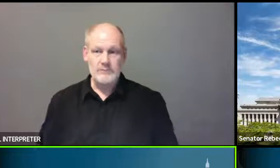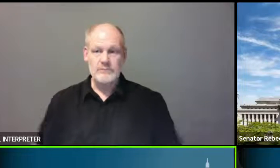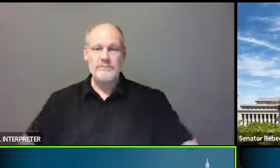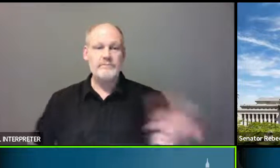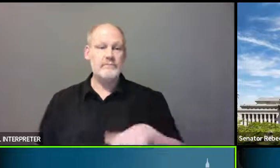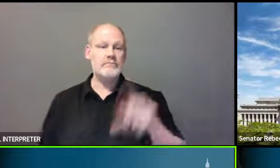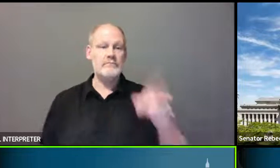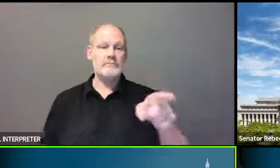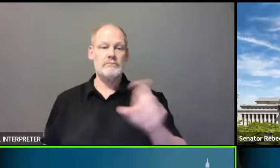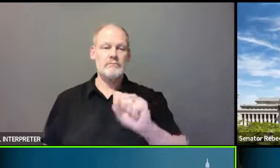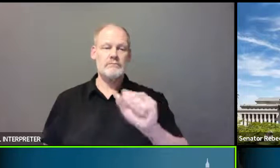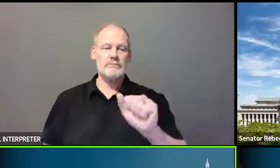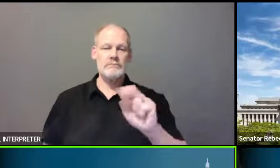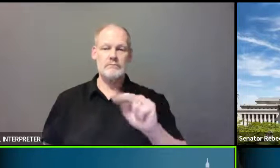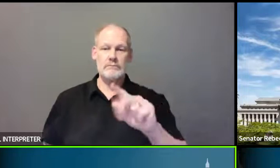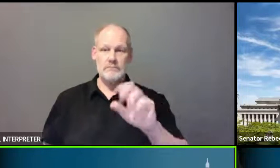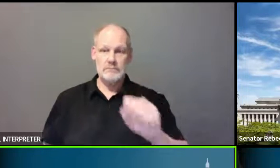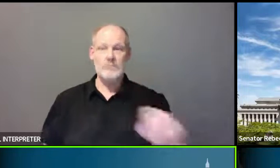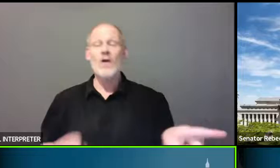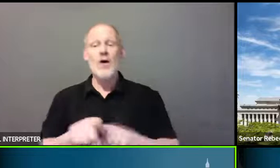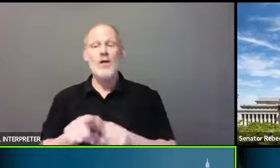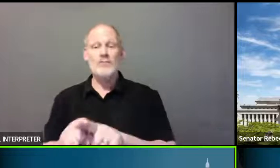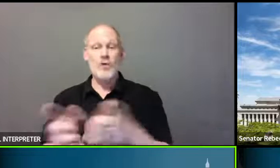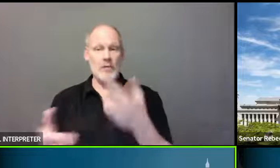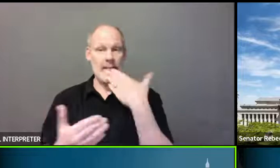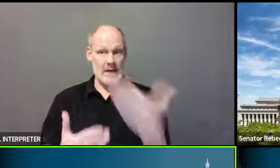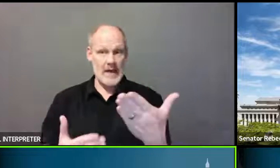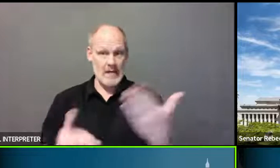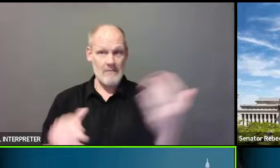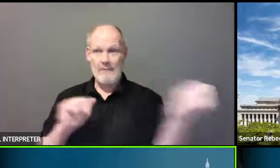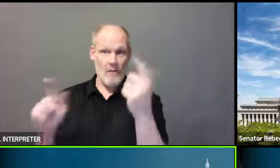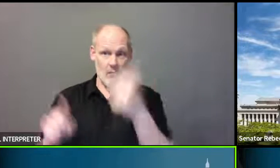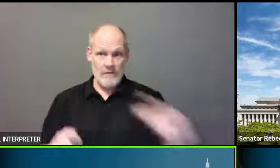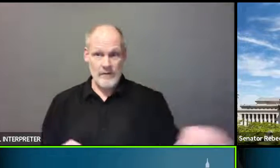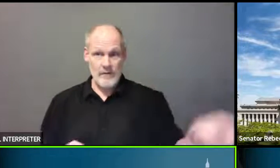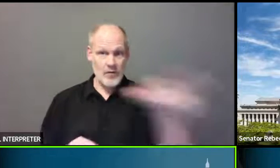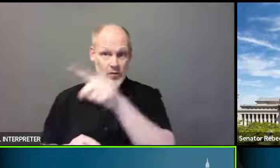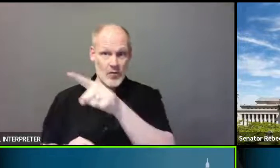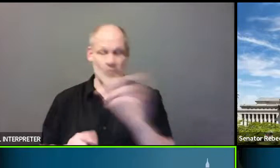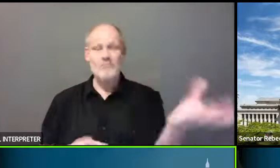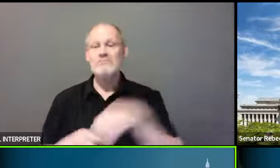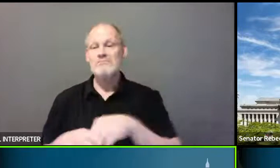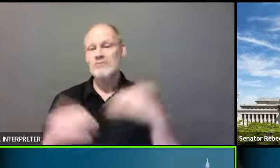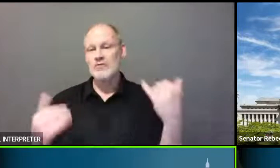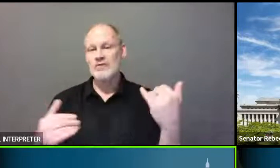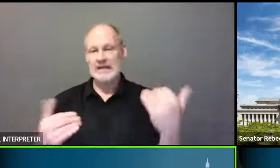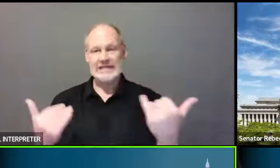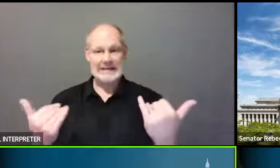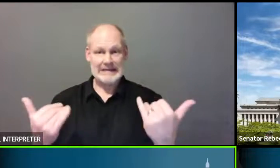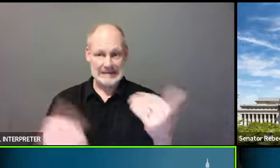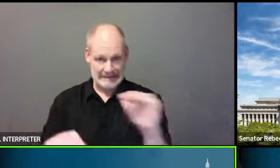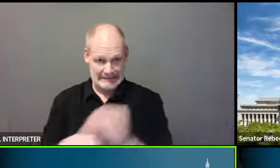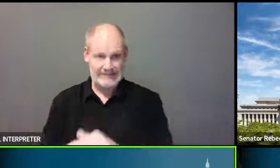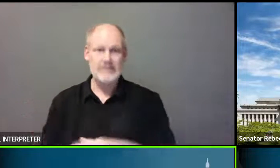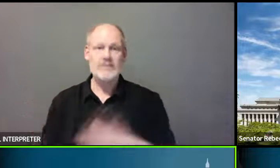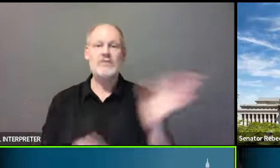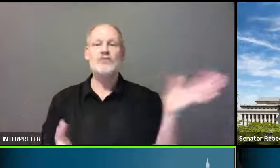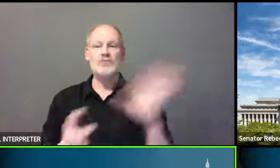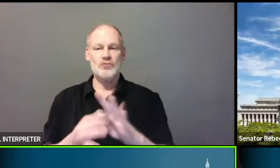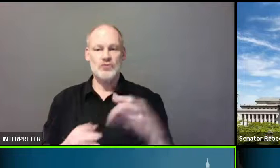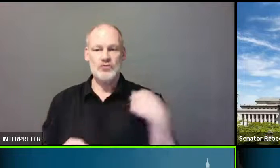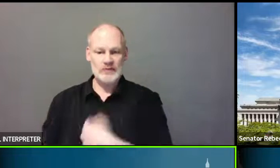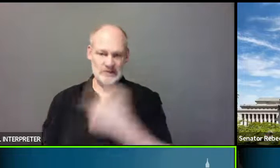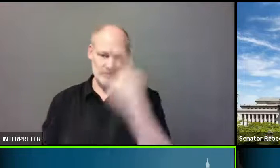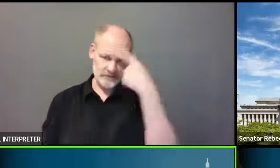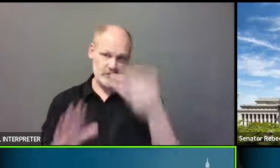I also join in thanking everyone who made time to join us for this town hall.